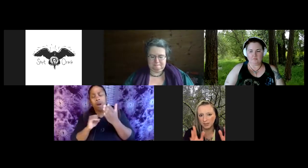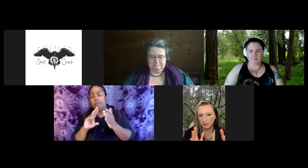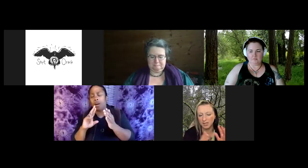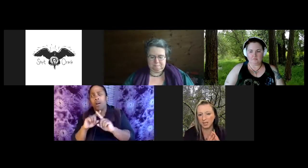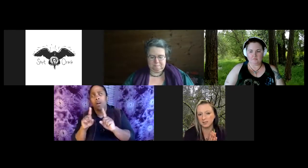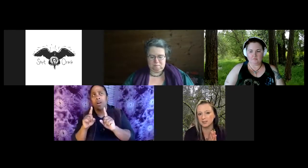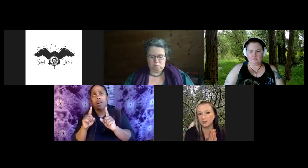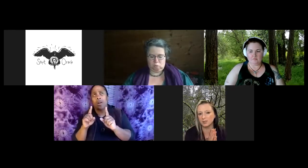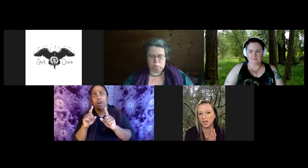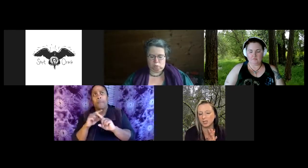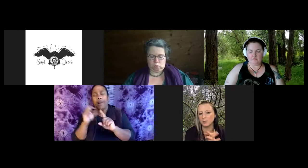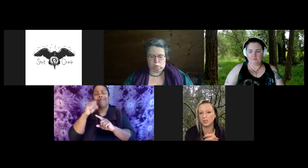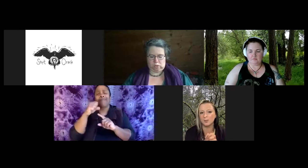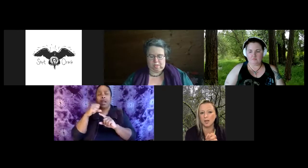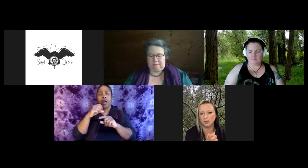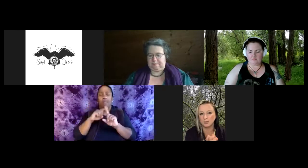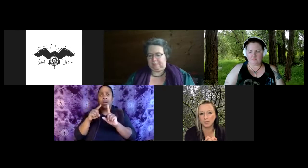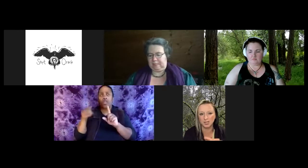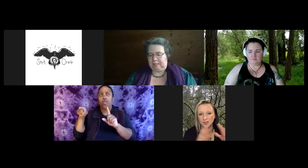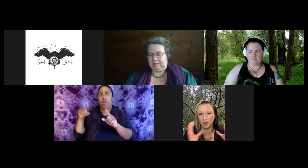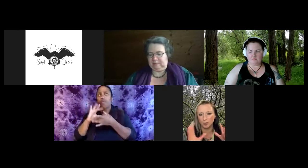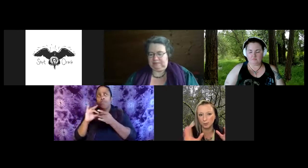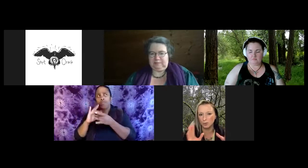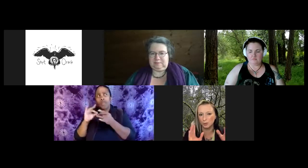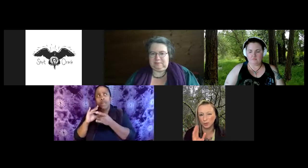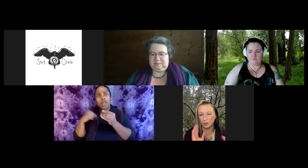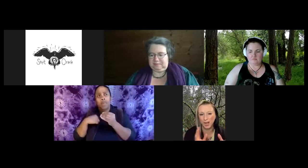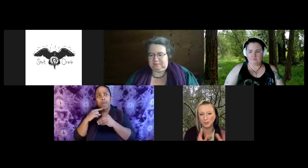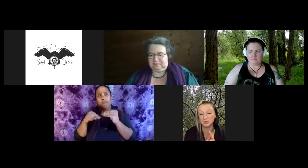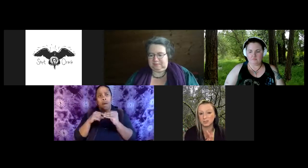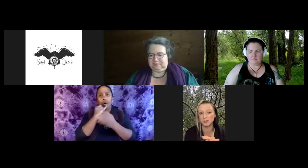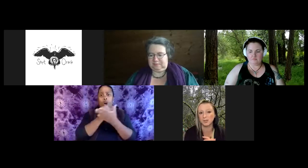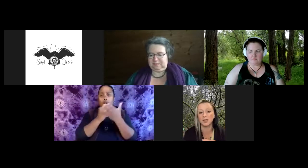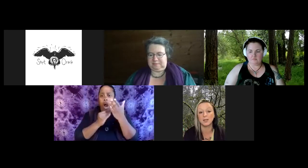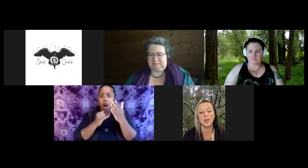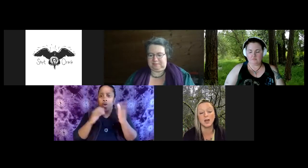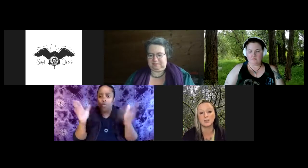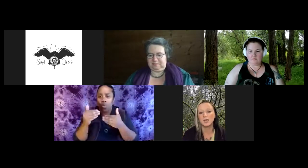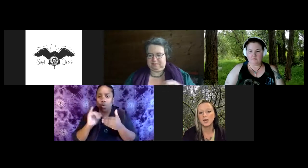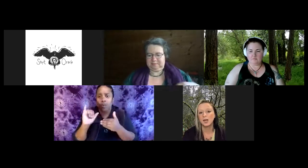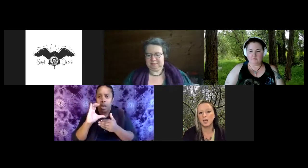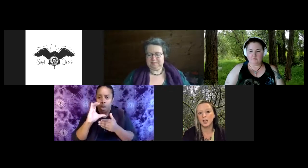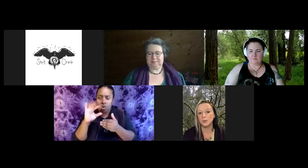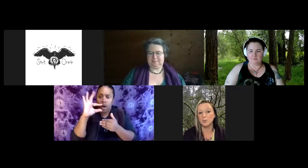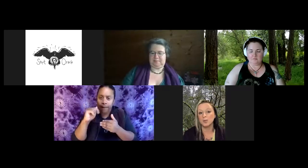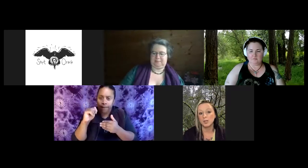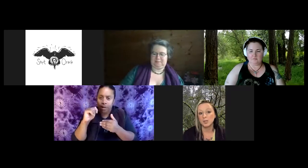Okay, because they were talking to me about like an art room or crafts or something like that.